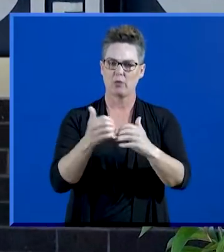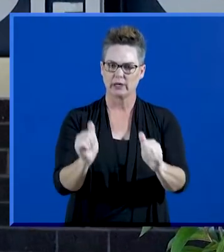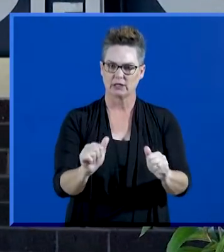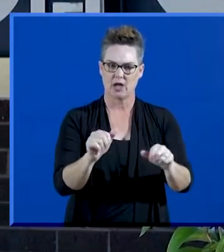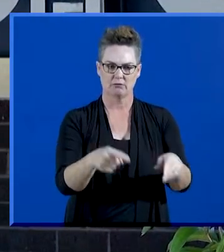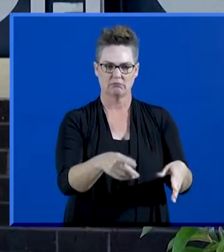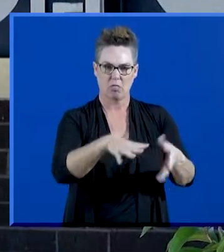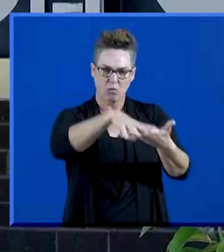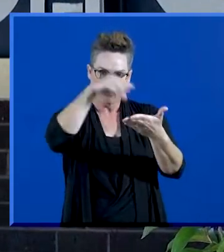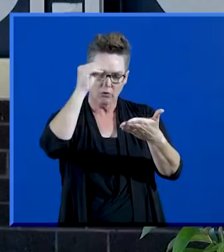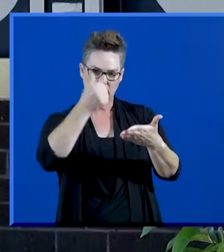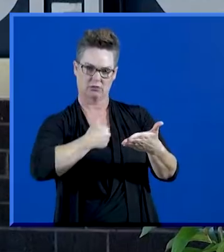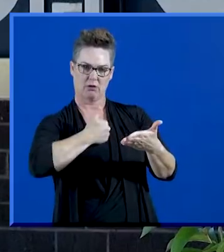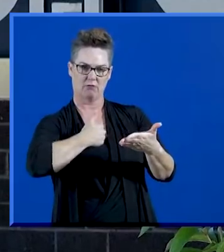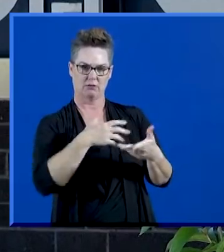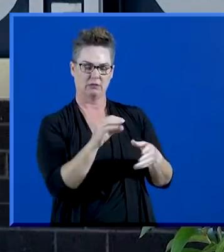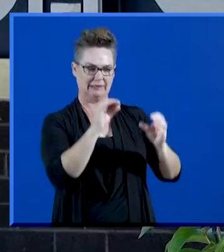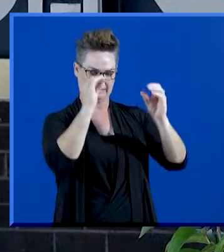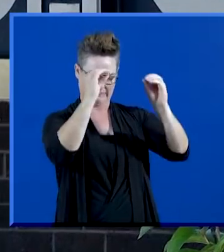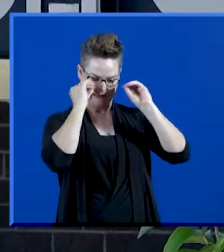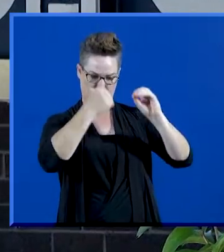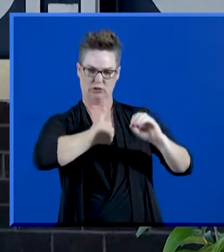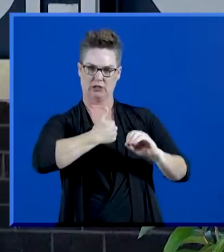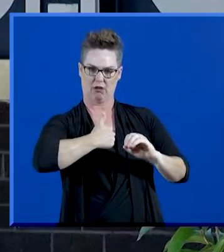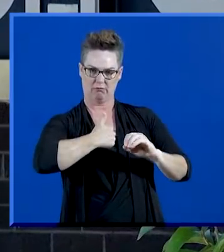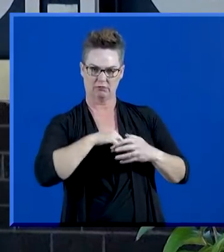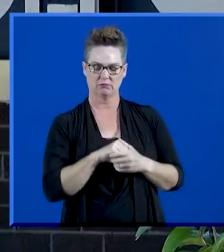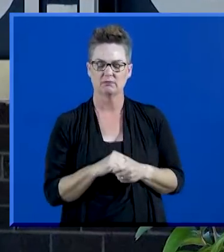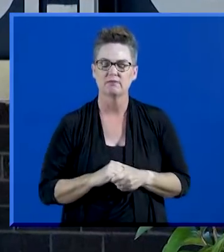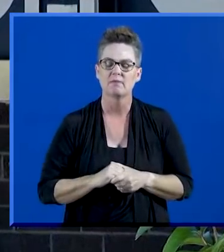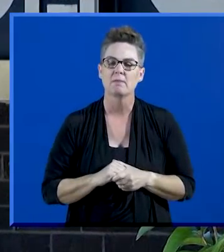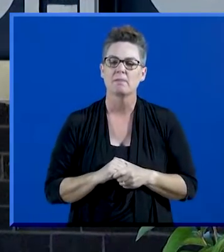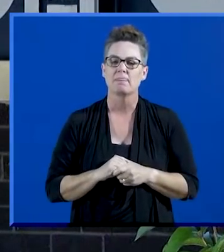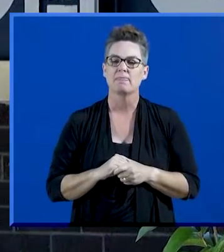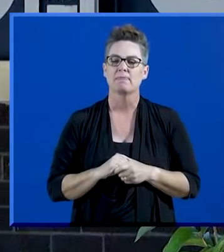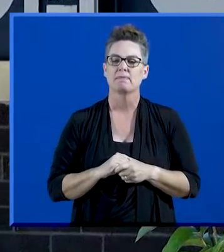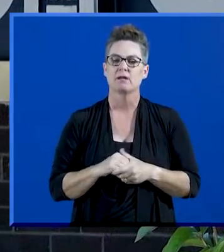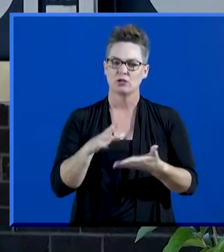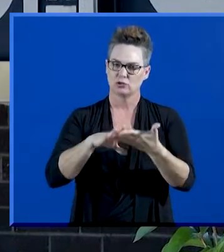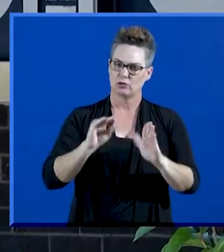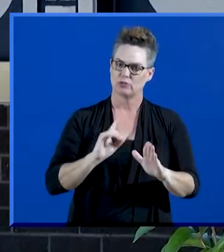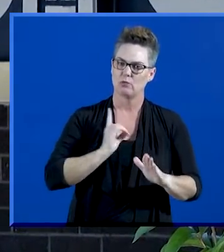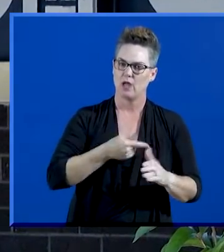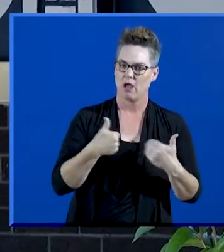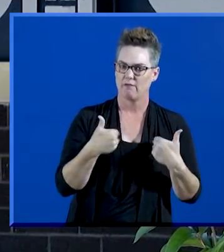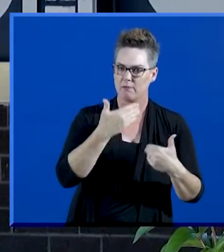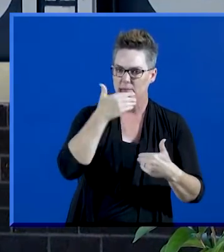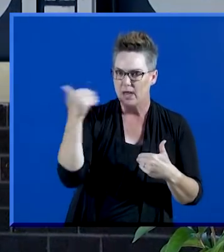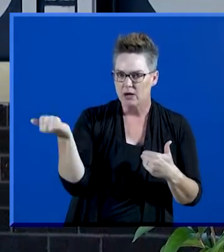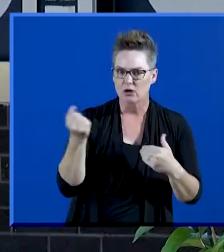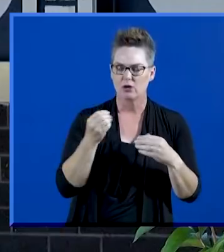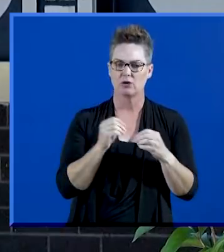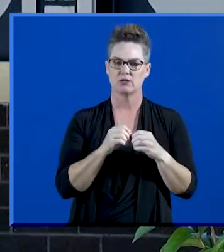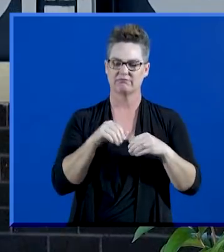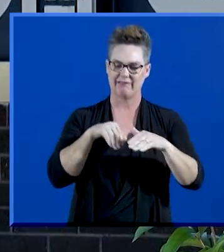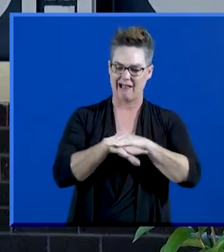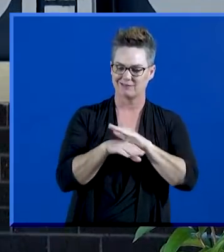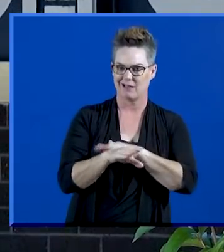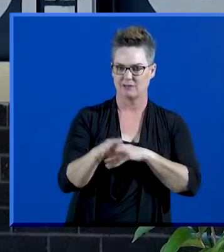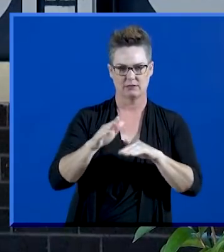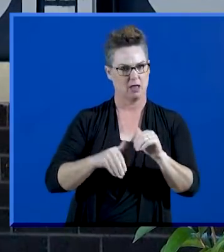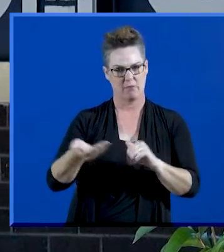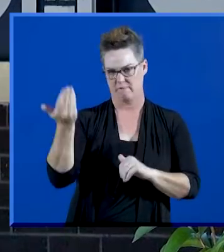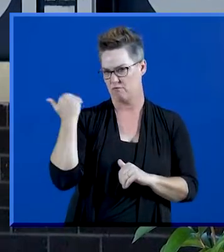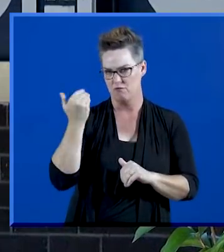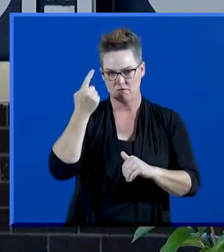forward in how we can be taught and how we can teach ourselves. As students, we have better and more